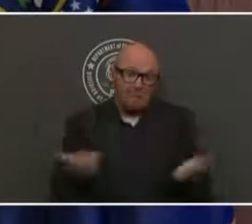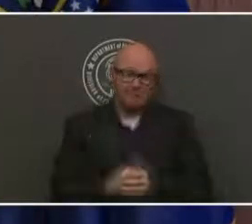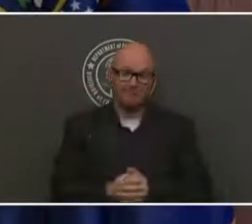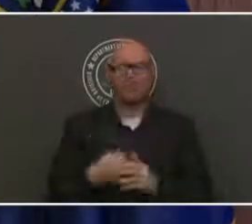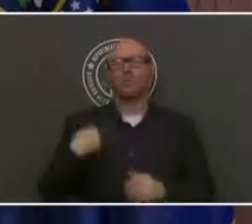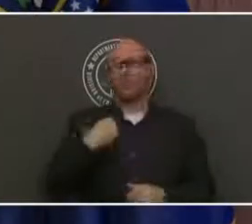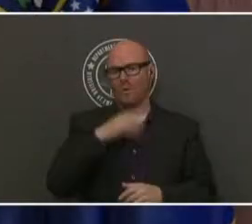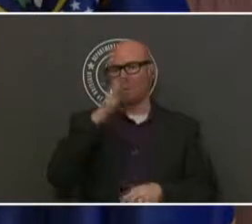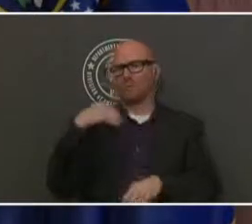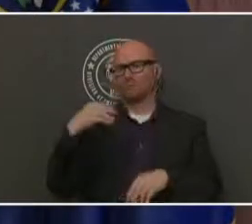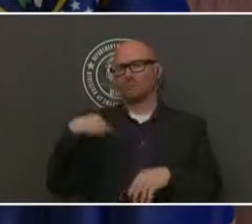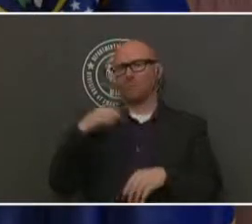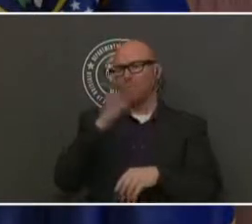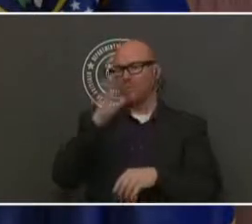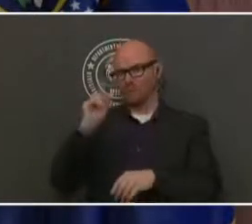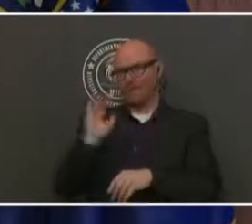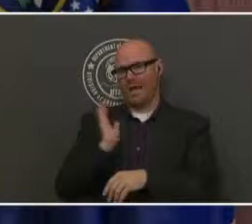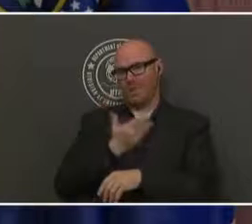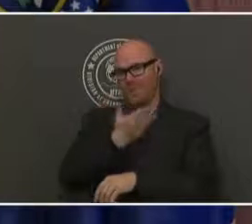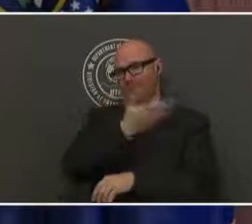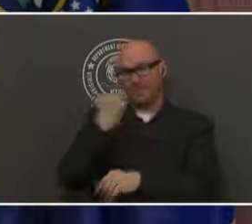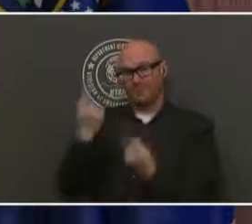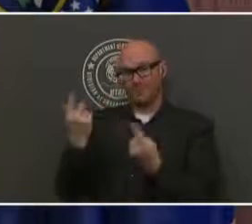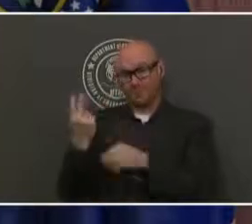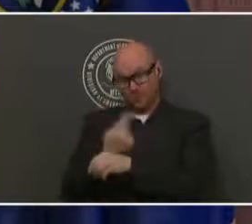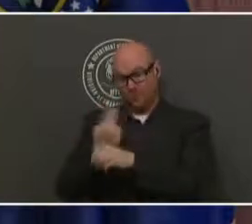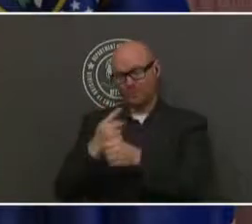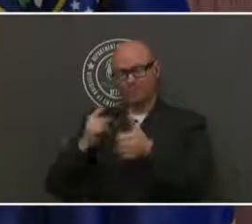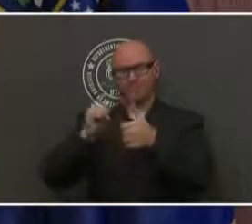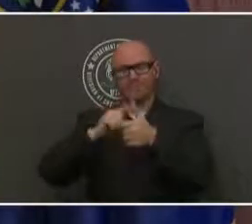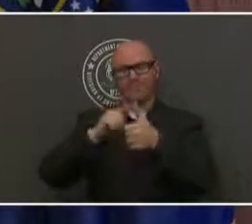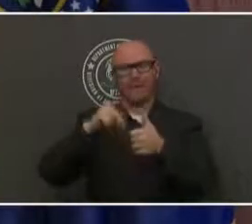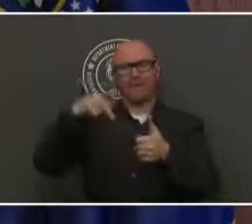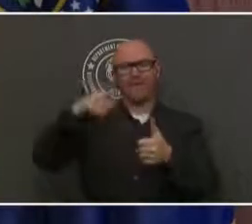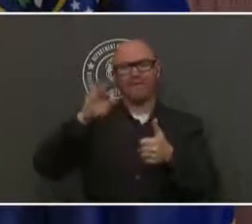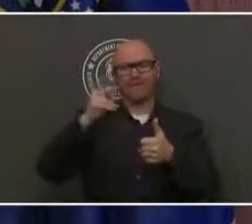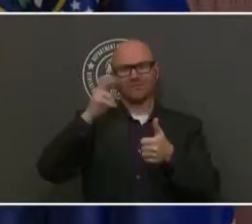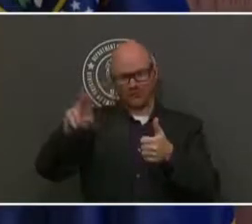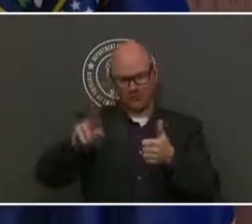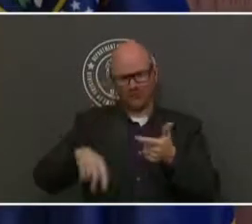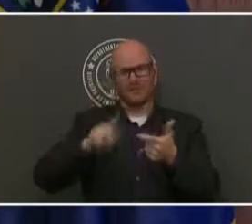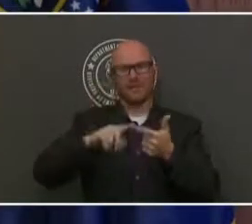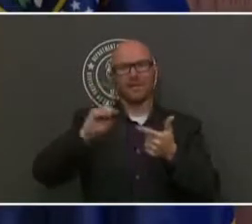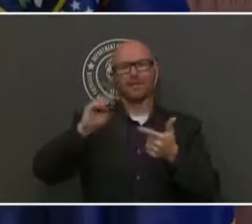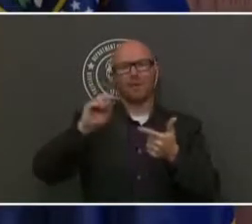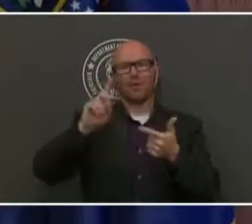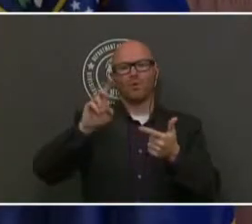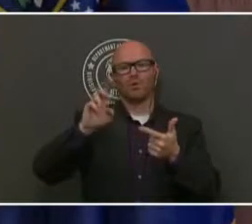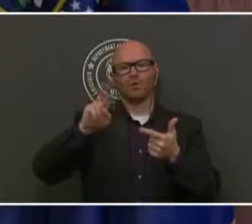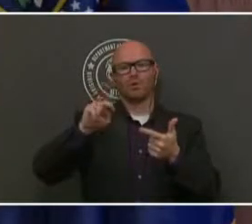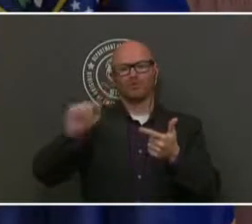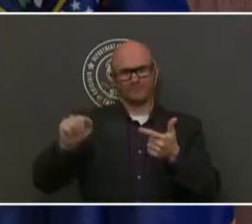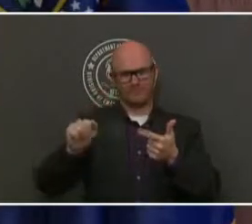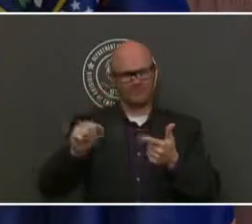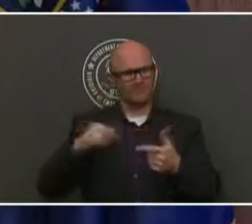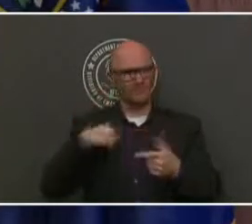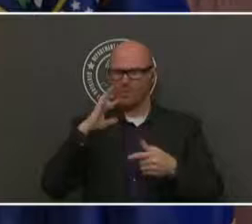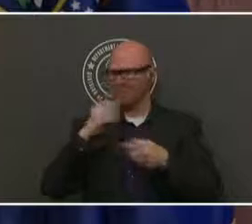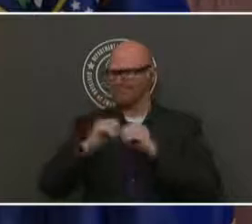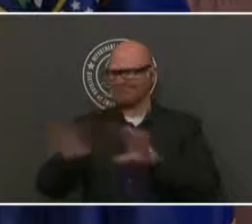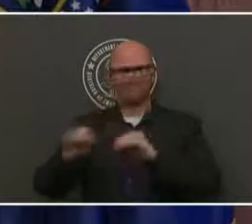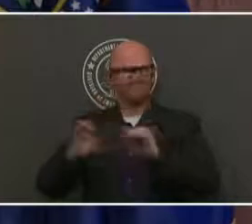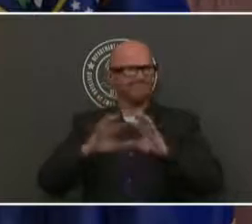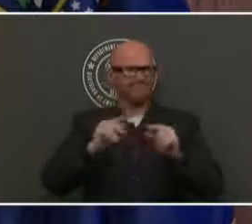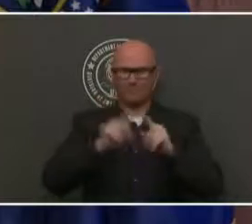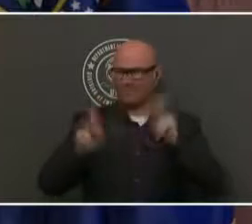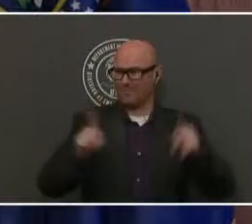use the other vaccines that we have available right now, to get them out to everyone, to give people the best information possible so that they can make that decision. And we